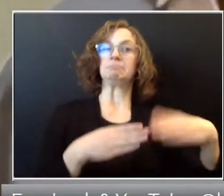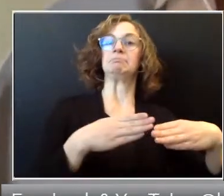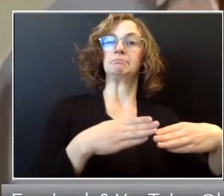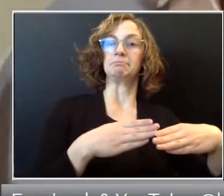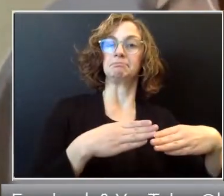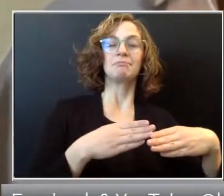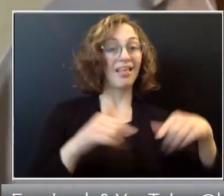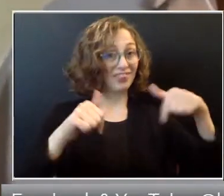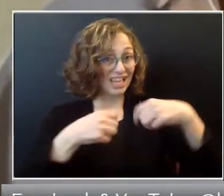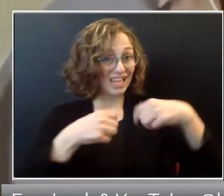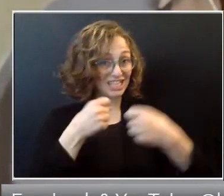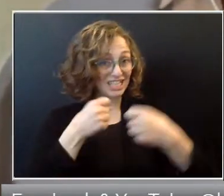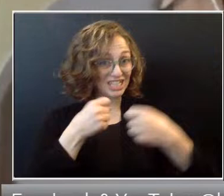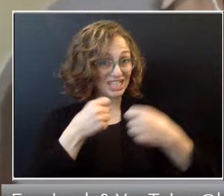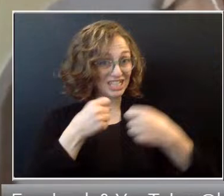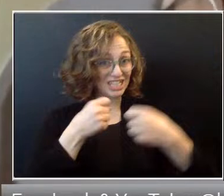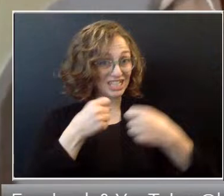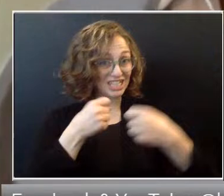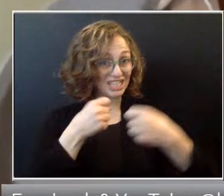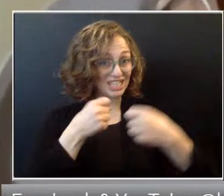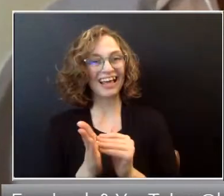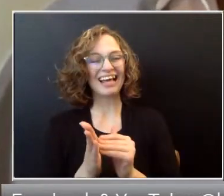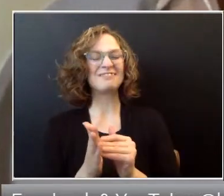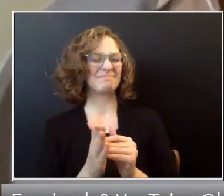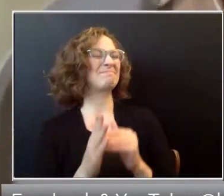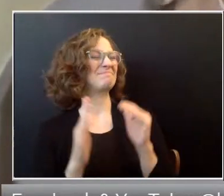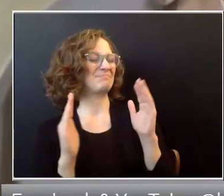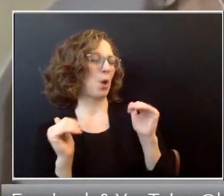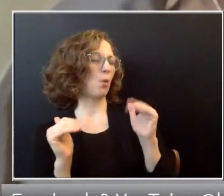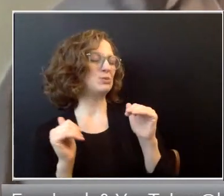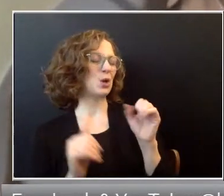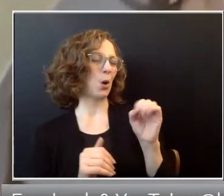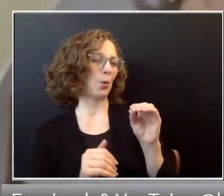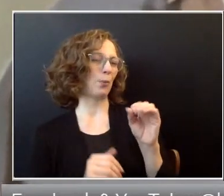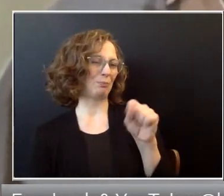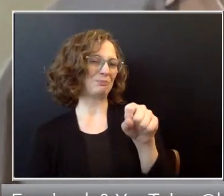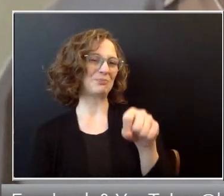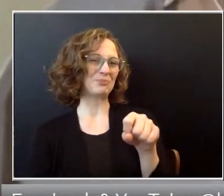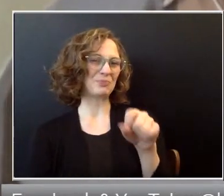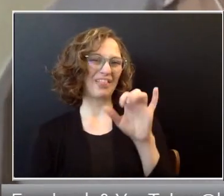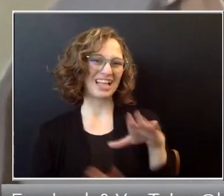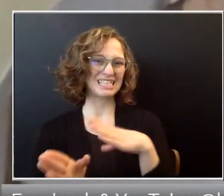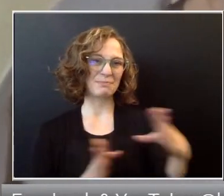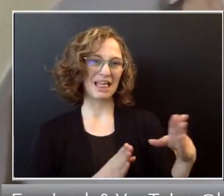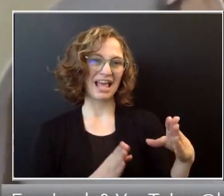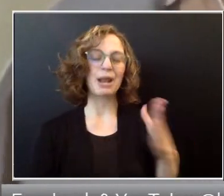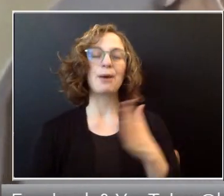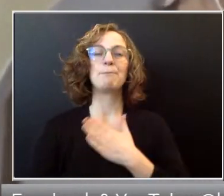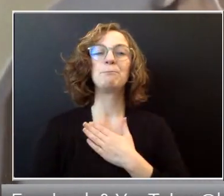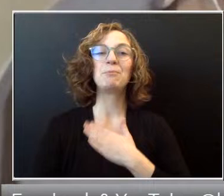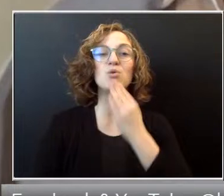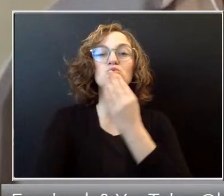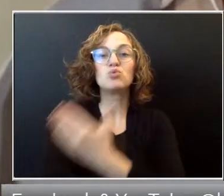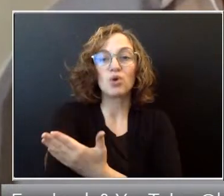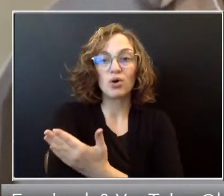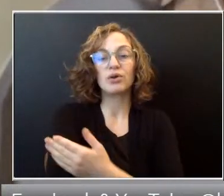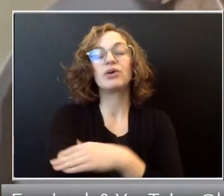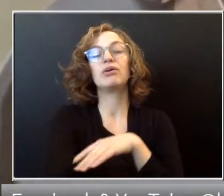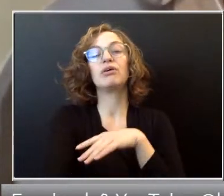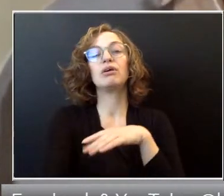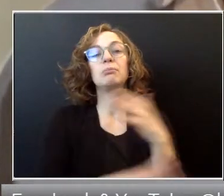yeah. That's the plan anyway. And my daughter originally had